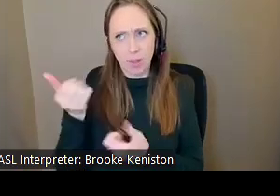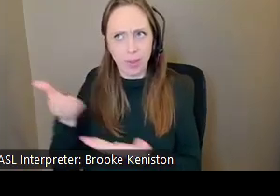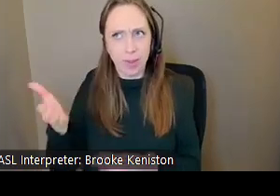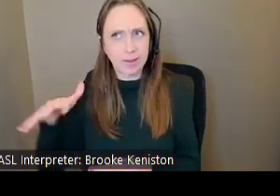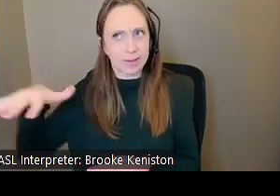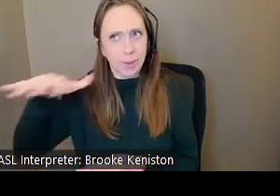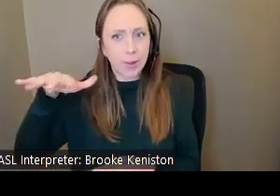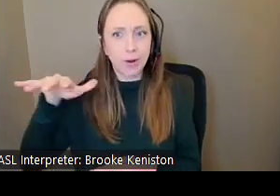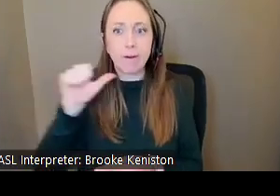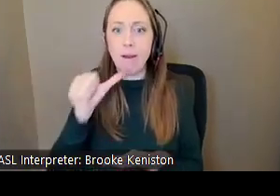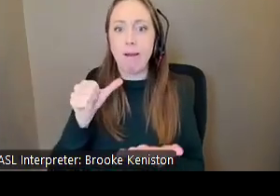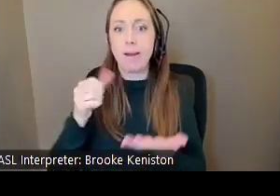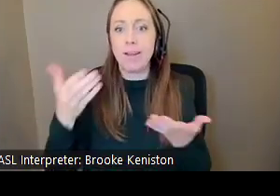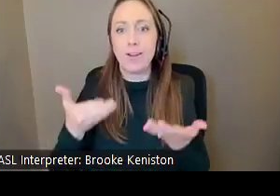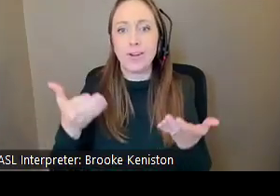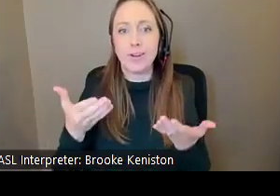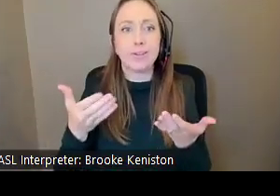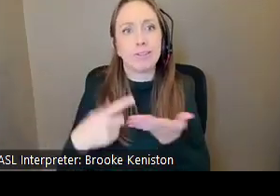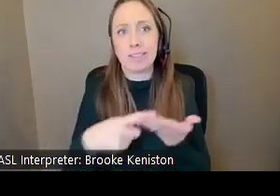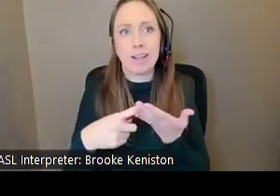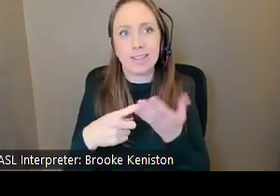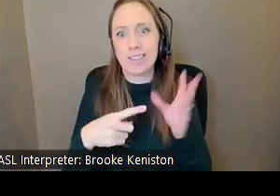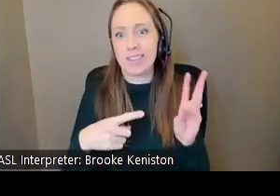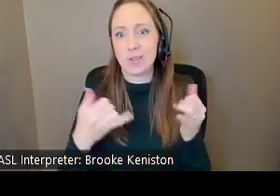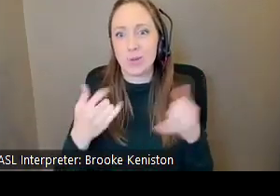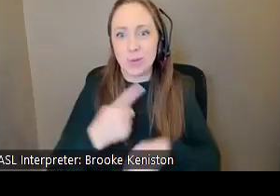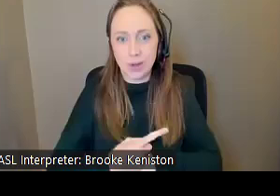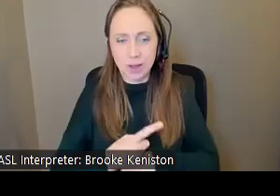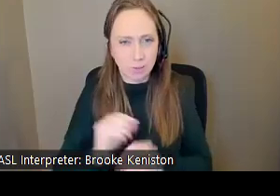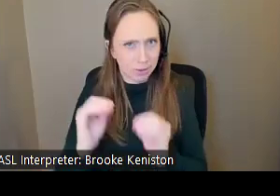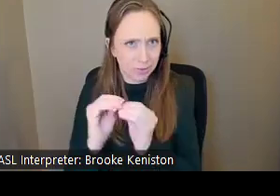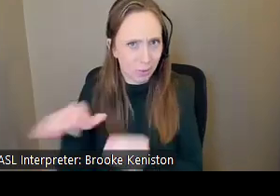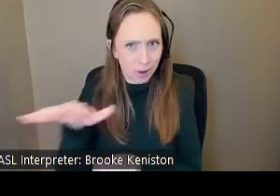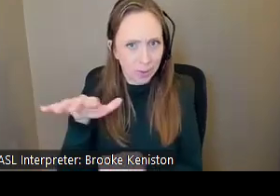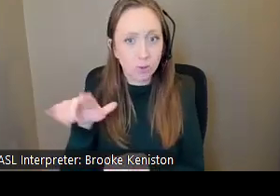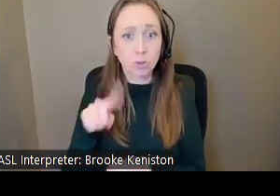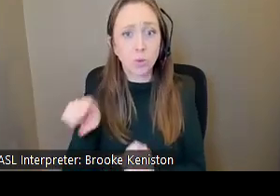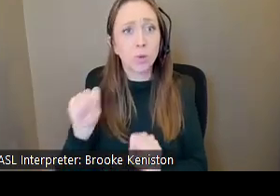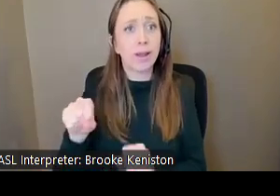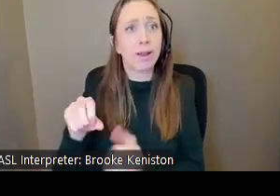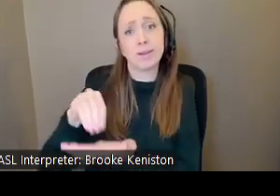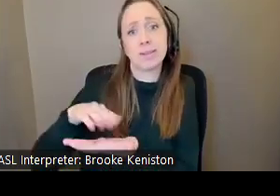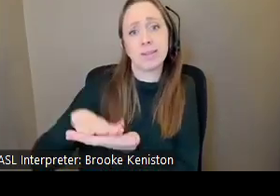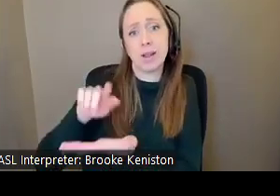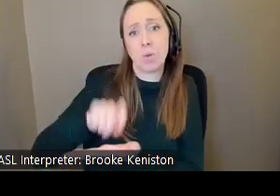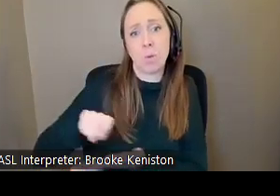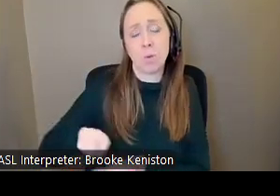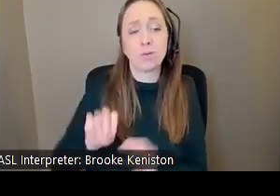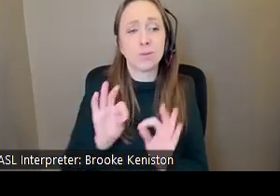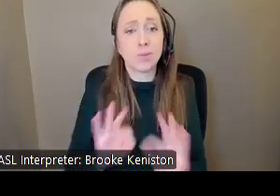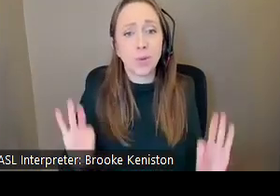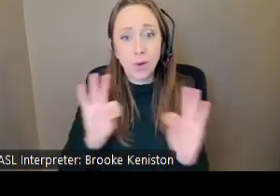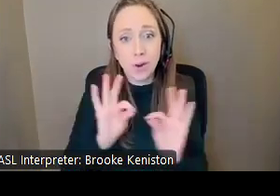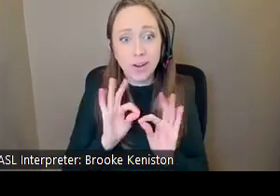we have to contend with. And take notes. Hopefully we can have a discussion, question, and a conversation